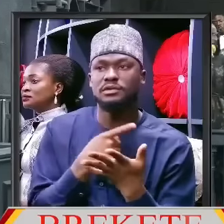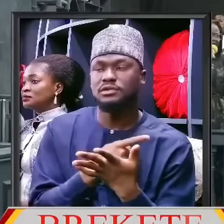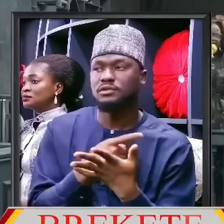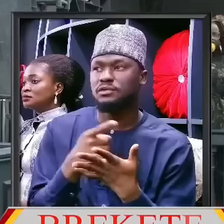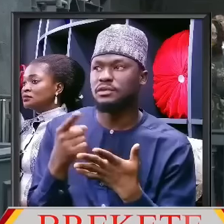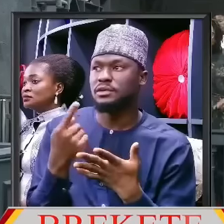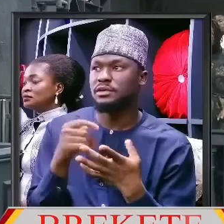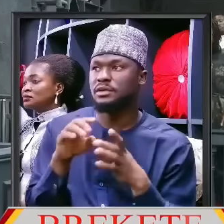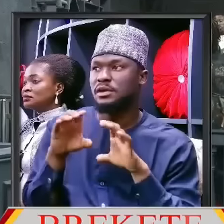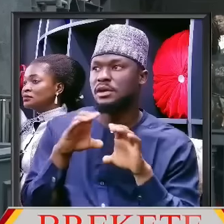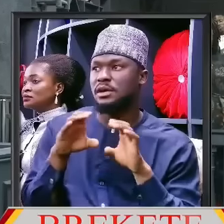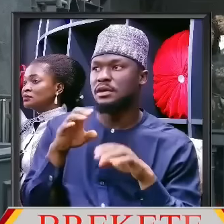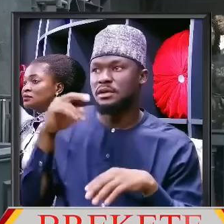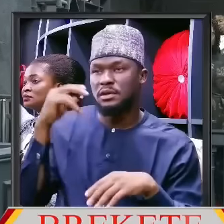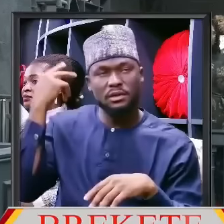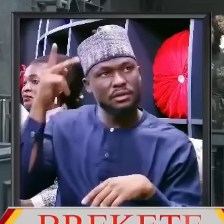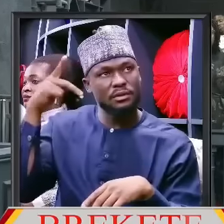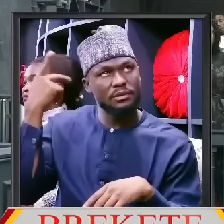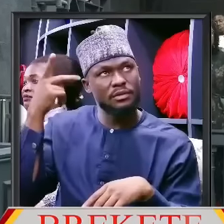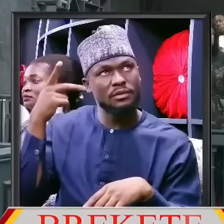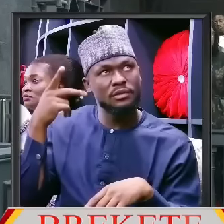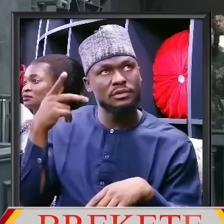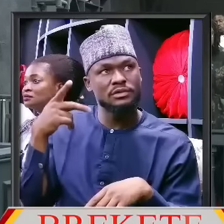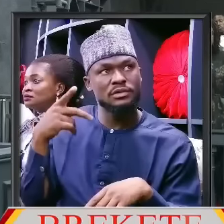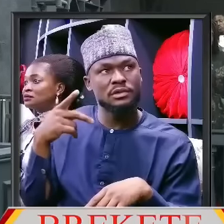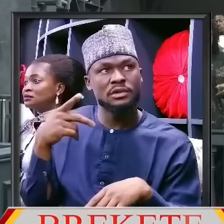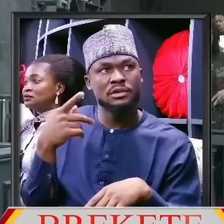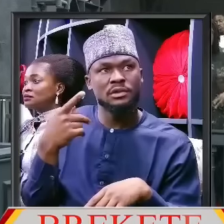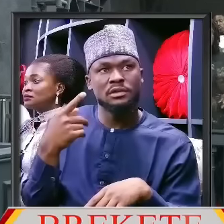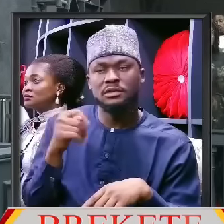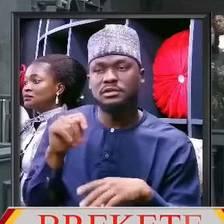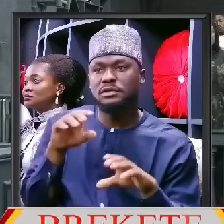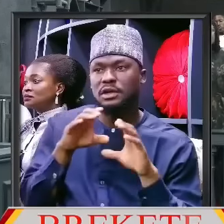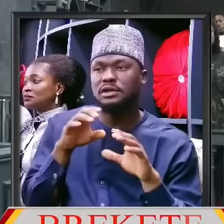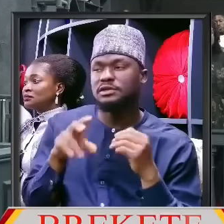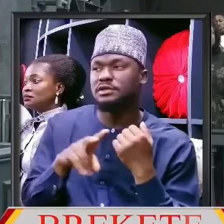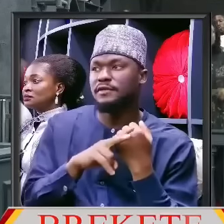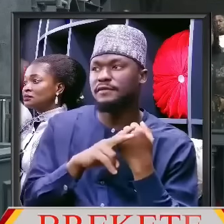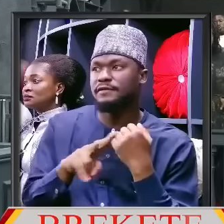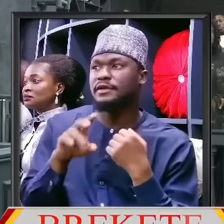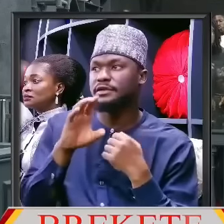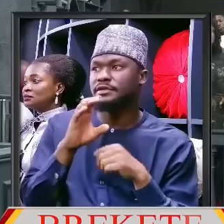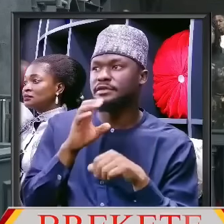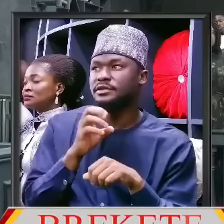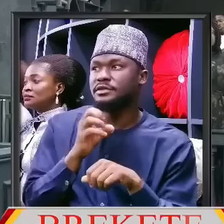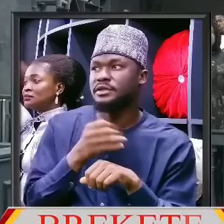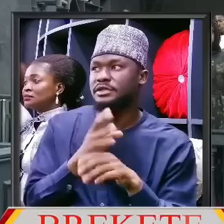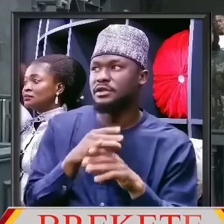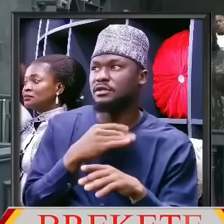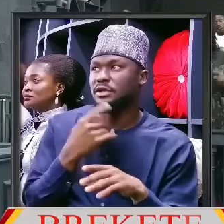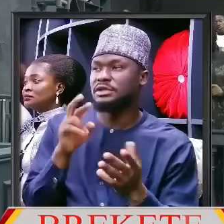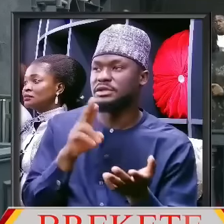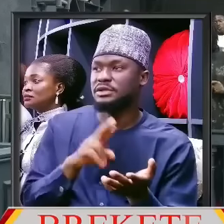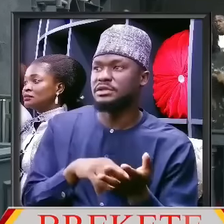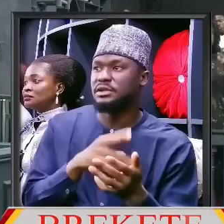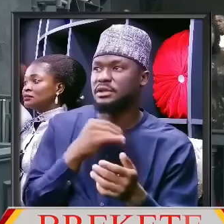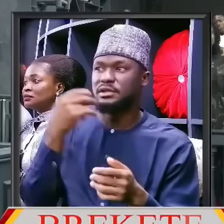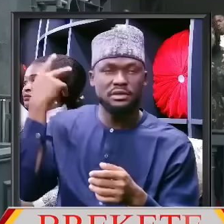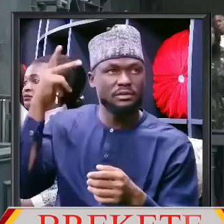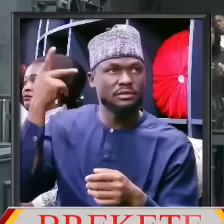the acting provost, the acting vice chancellor, the acting registrar, the